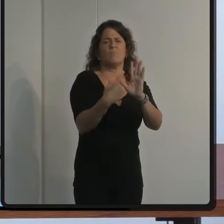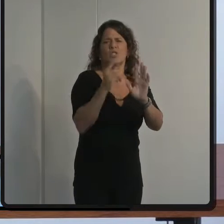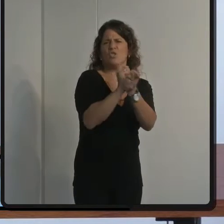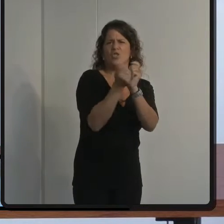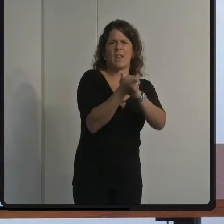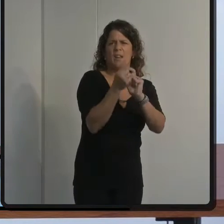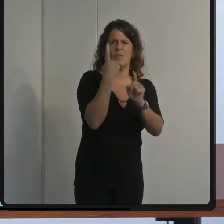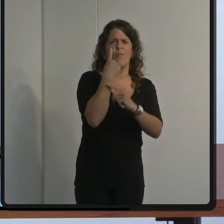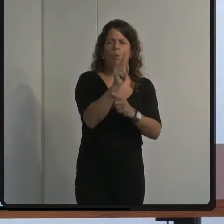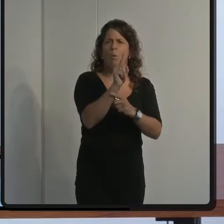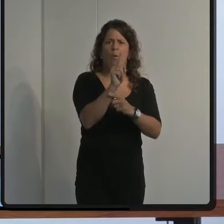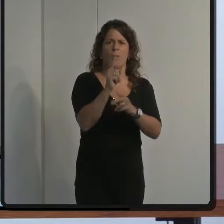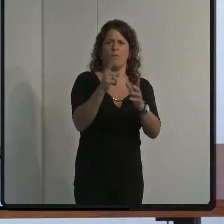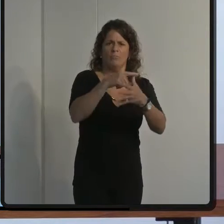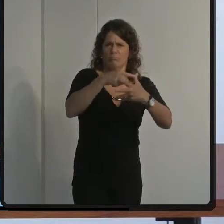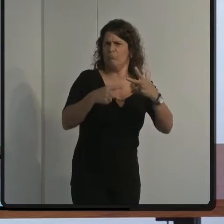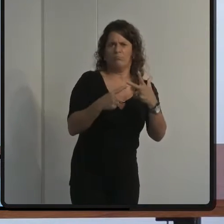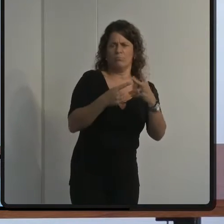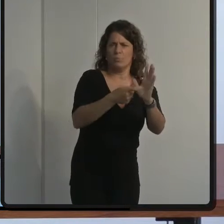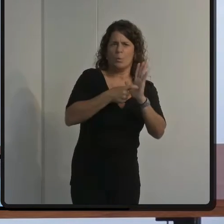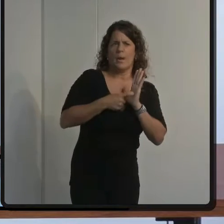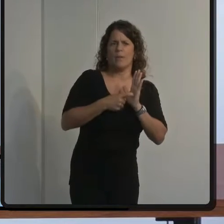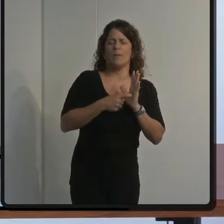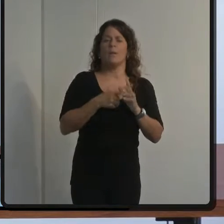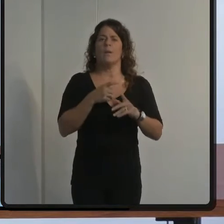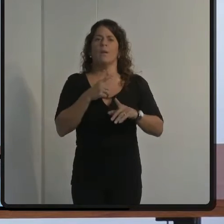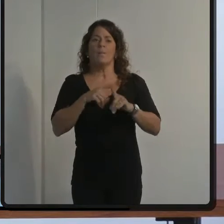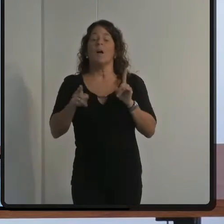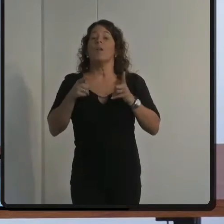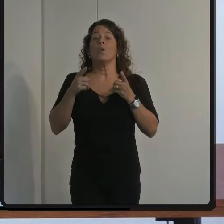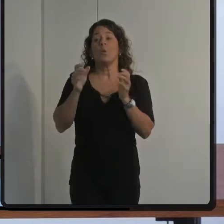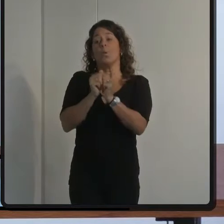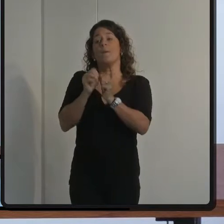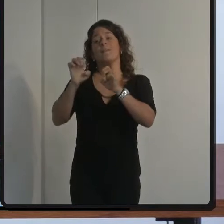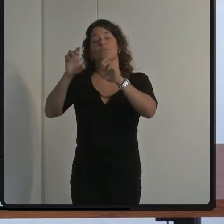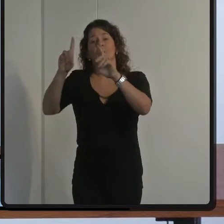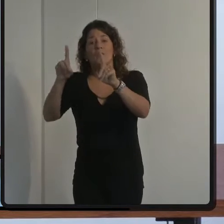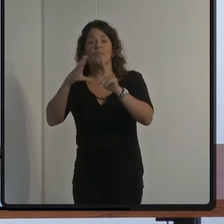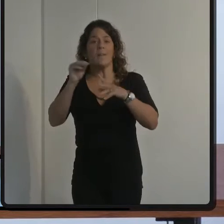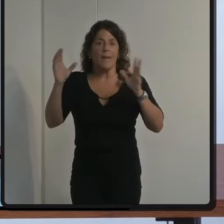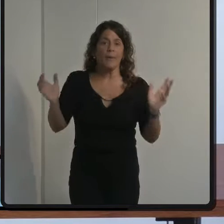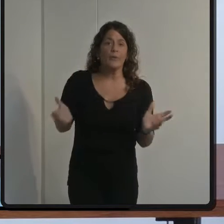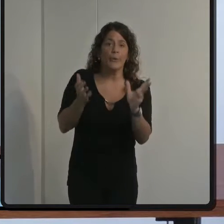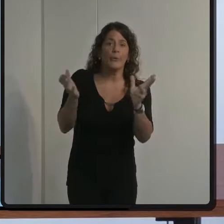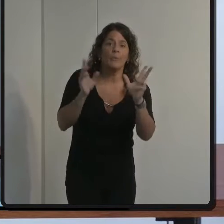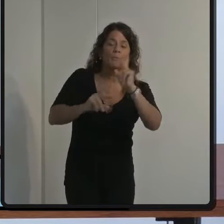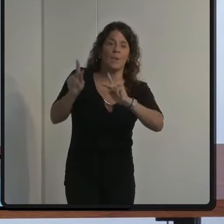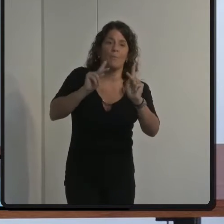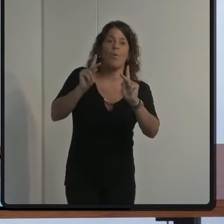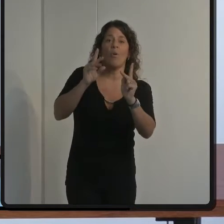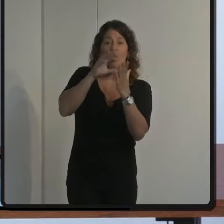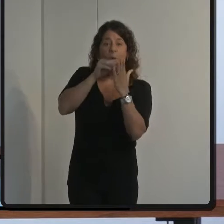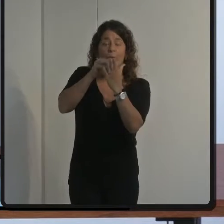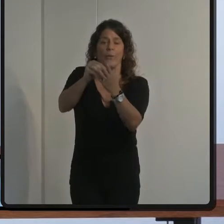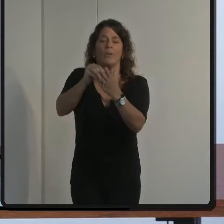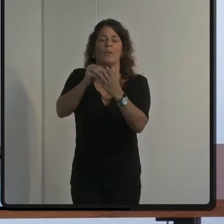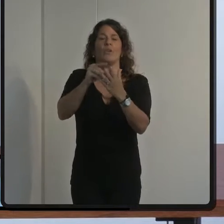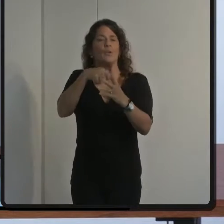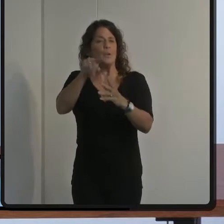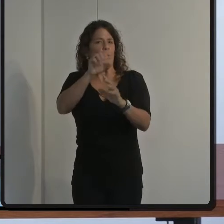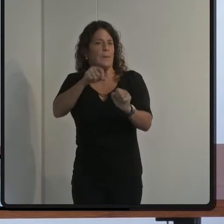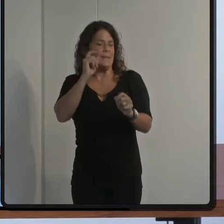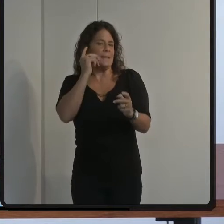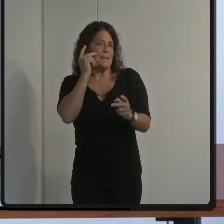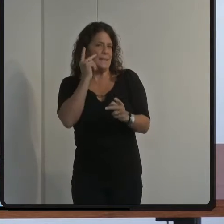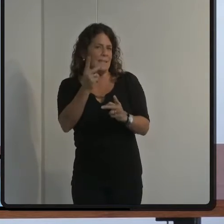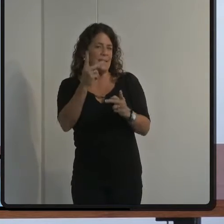has taken, which is to encourage compliance through education and encouragement, because as you can see from our declining numbers, this